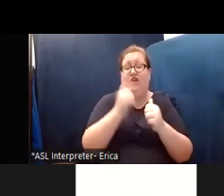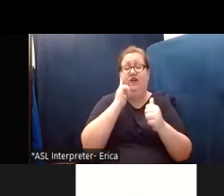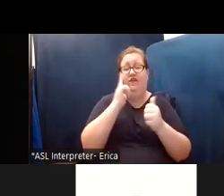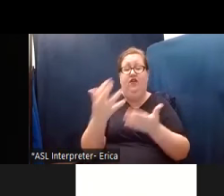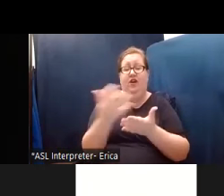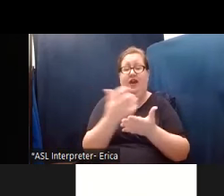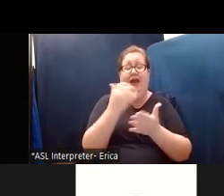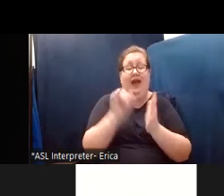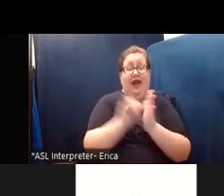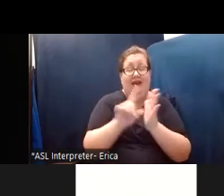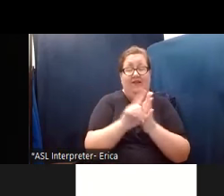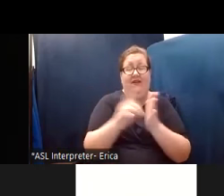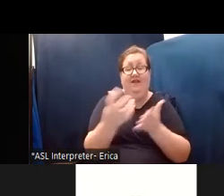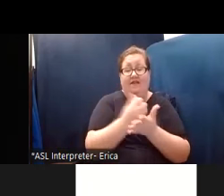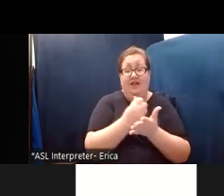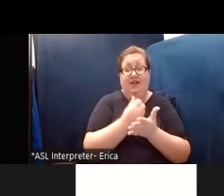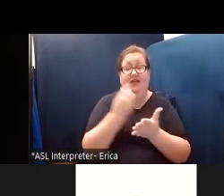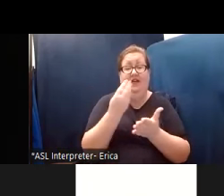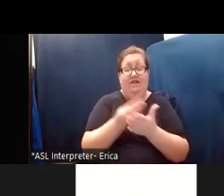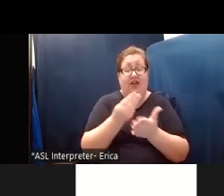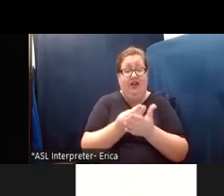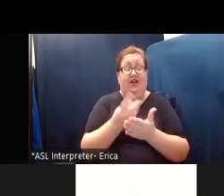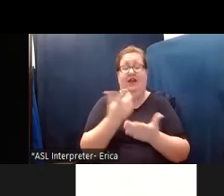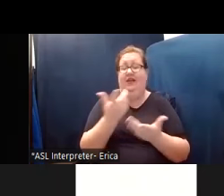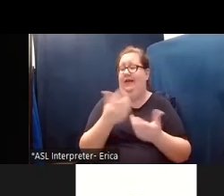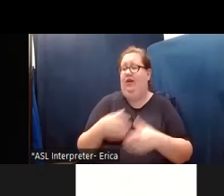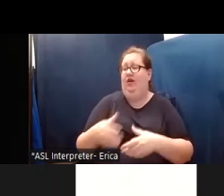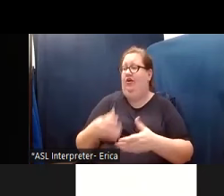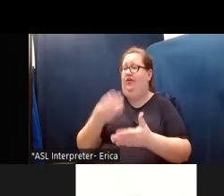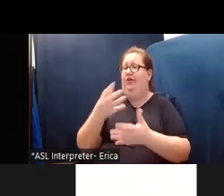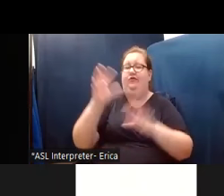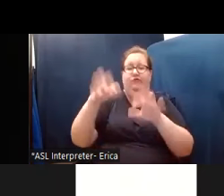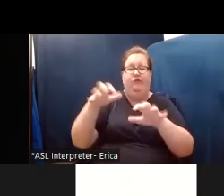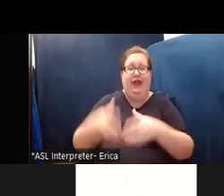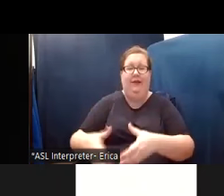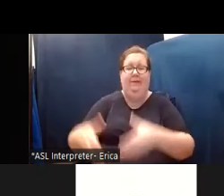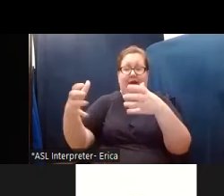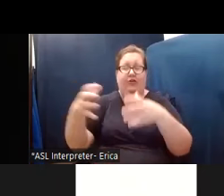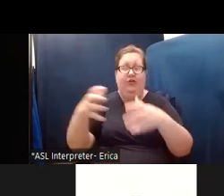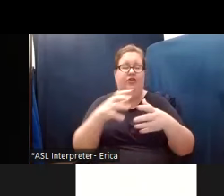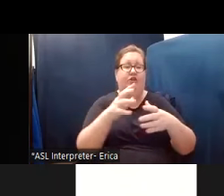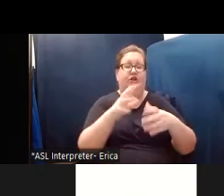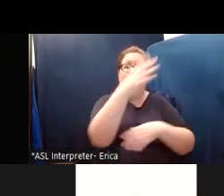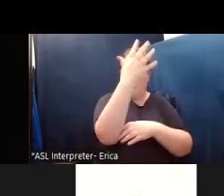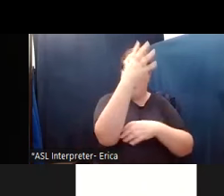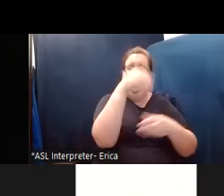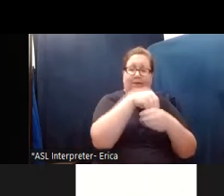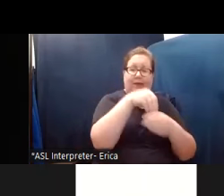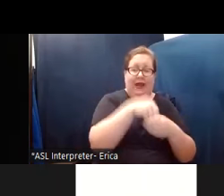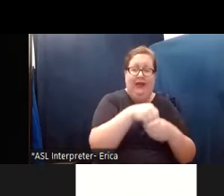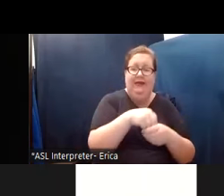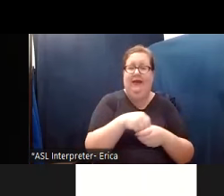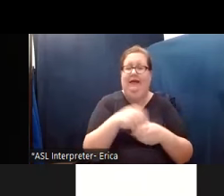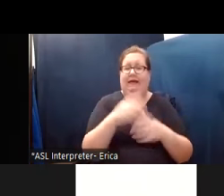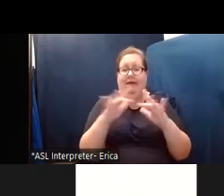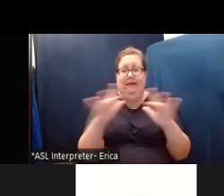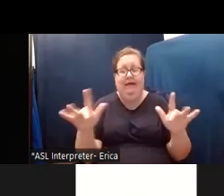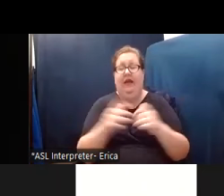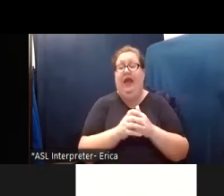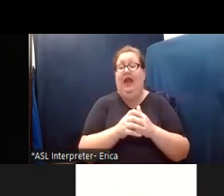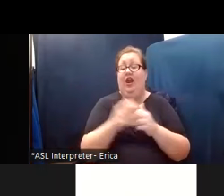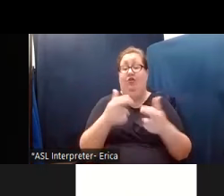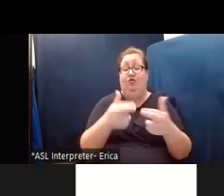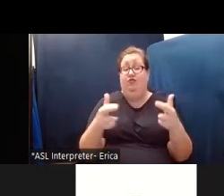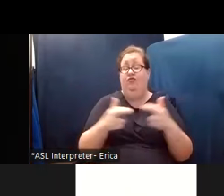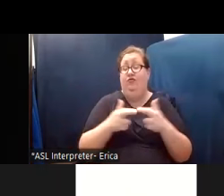infrastructure on private properties. That could include rain barrels or tree planting or swales. Also to develop a regional training program for